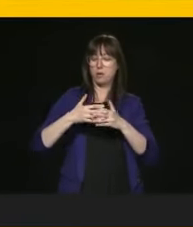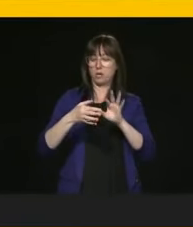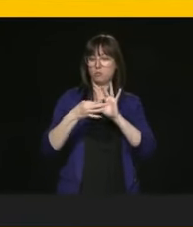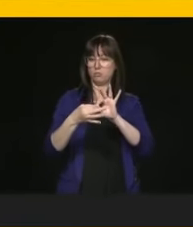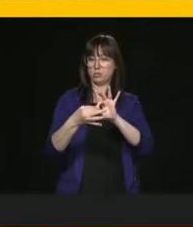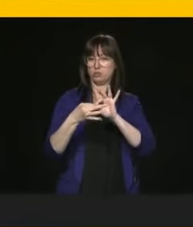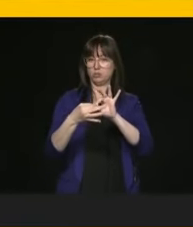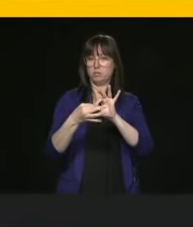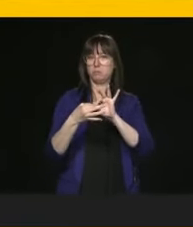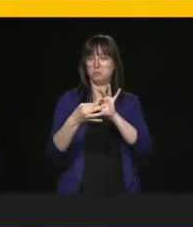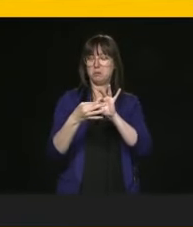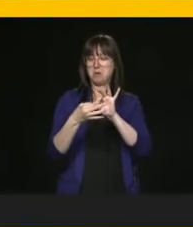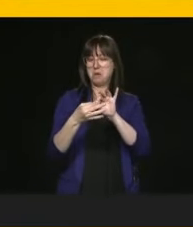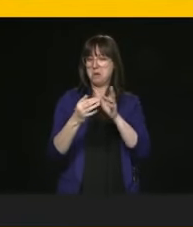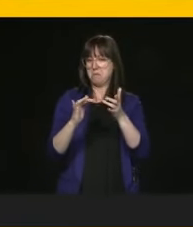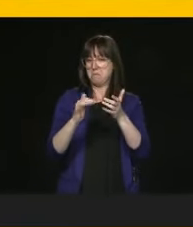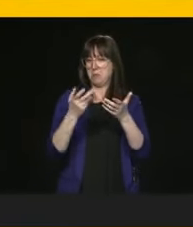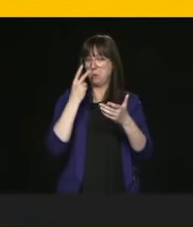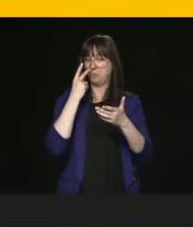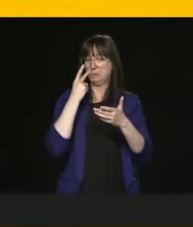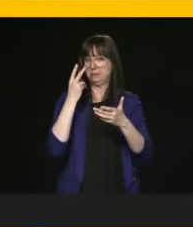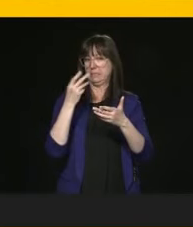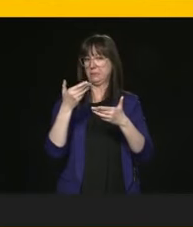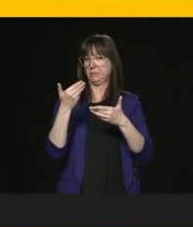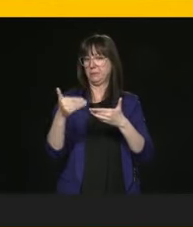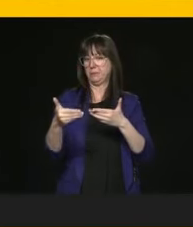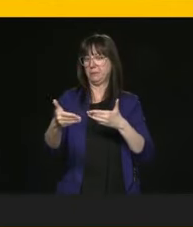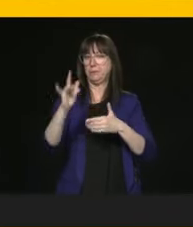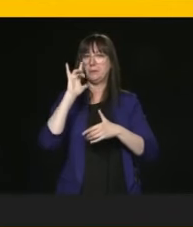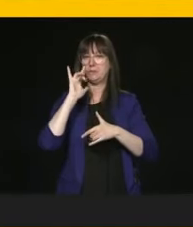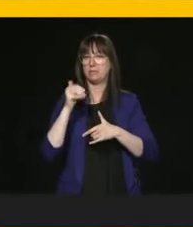weeks. When Trump